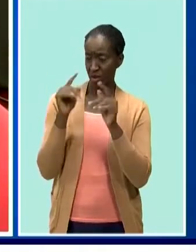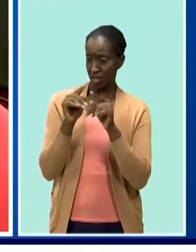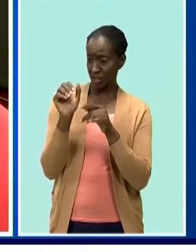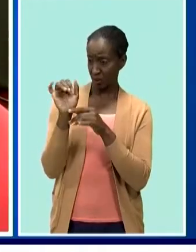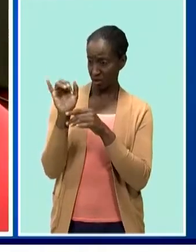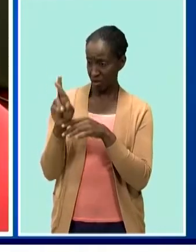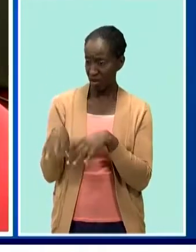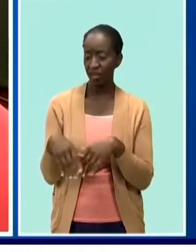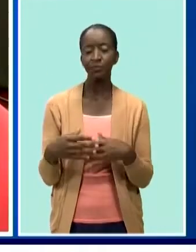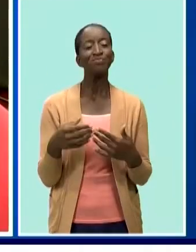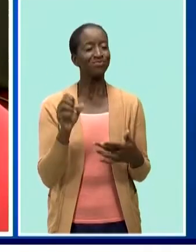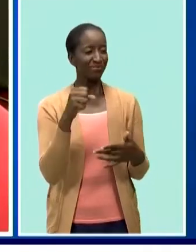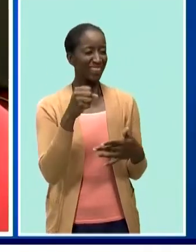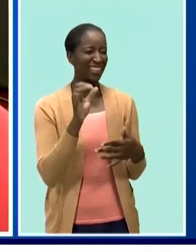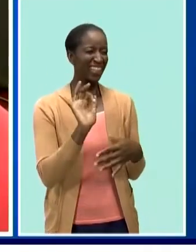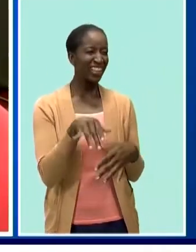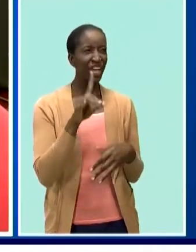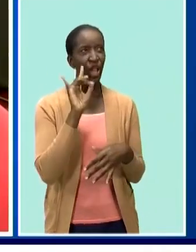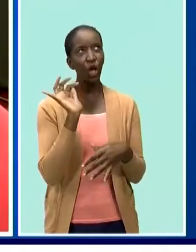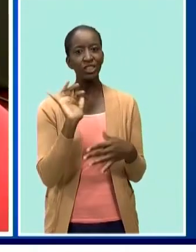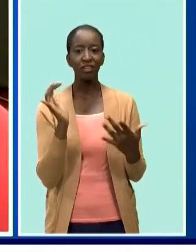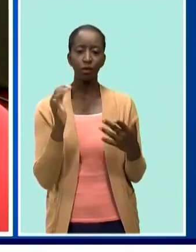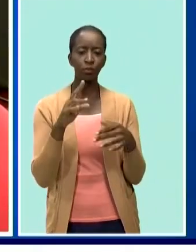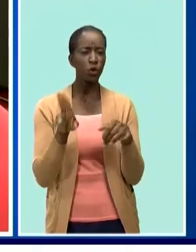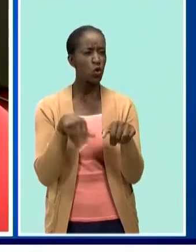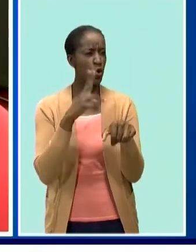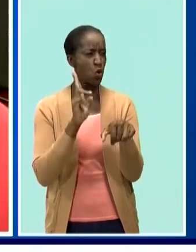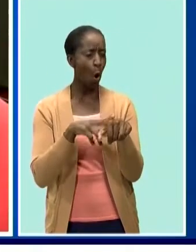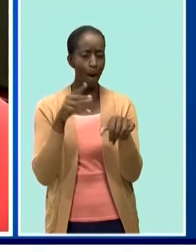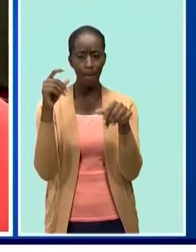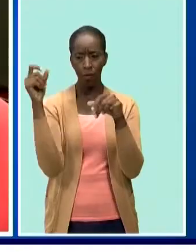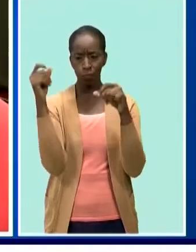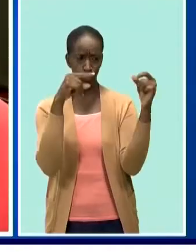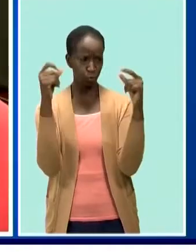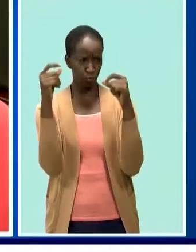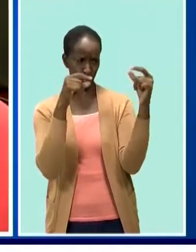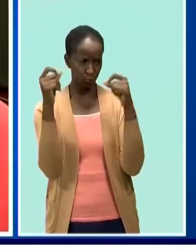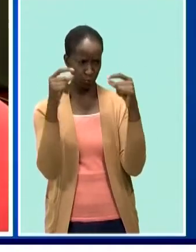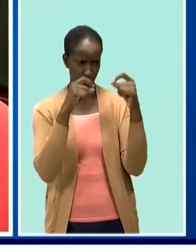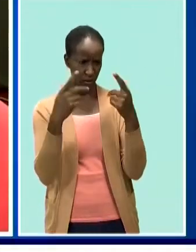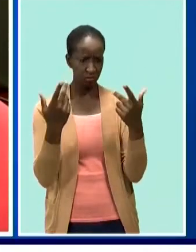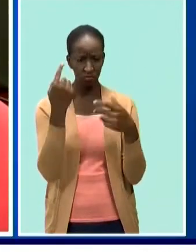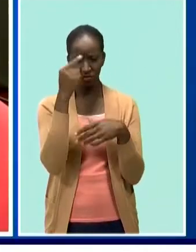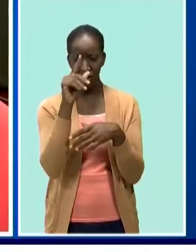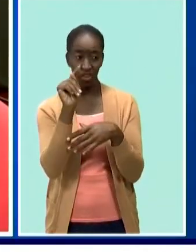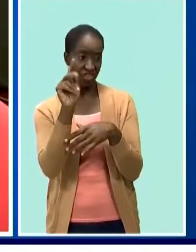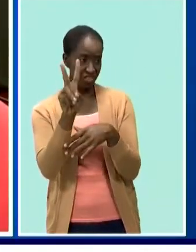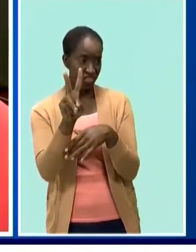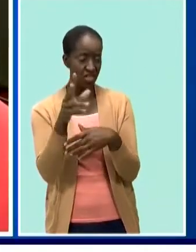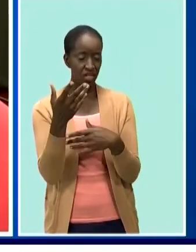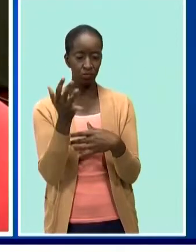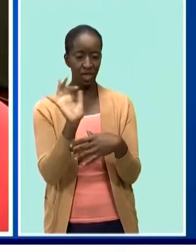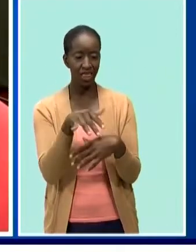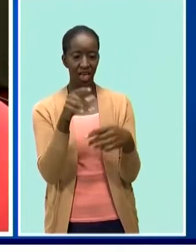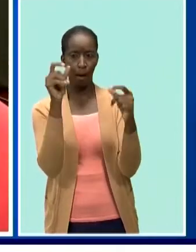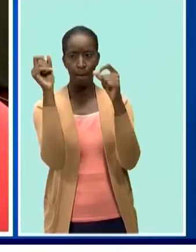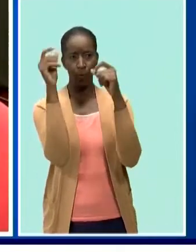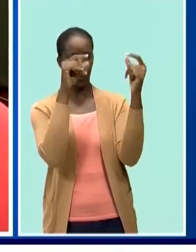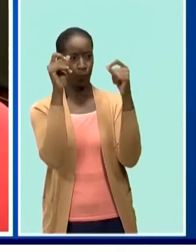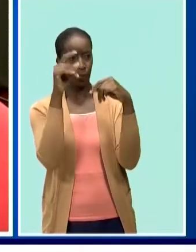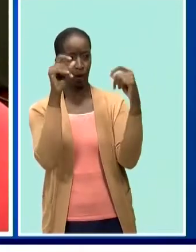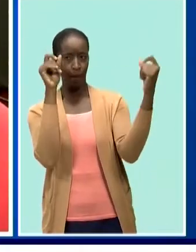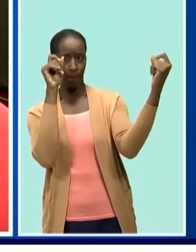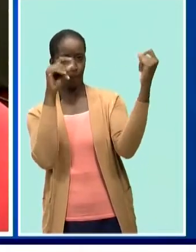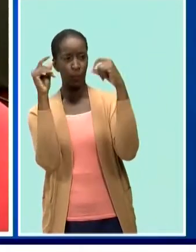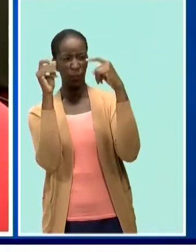antenna that some person who does not have the MCTV service would be pulling in the service by. Right? So it would